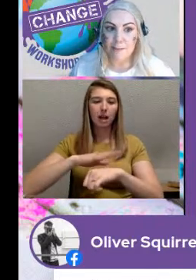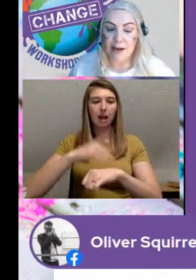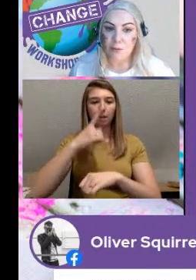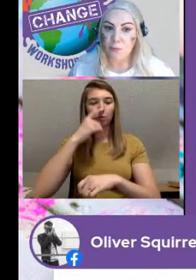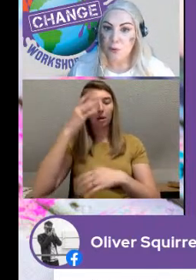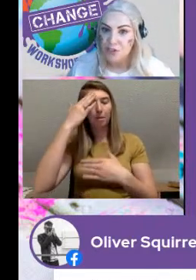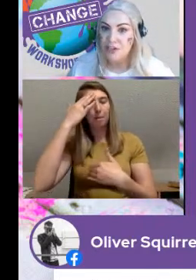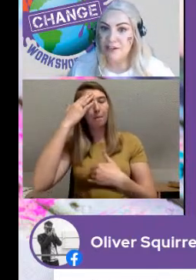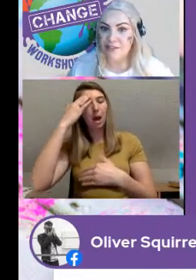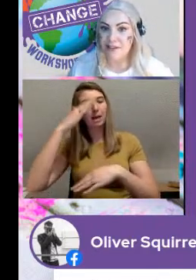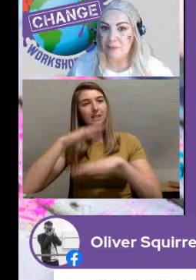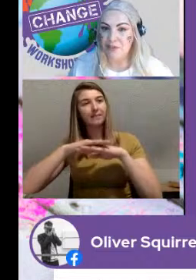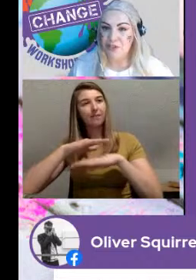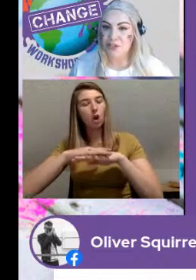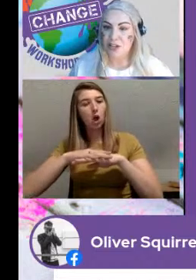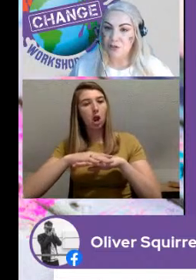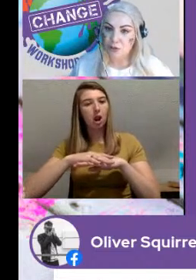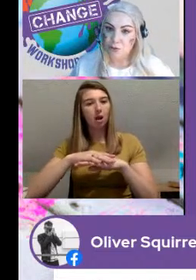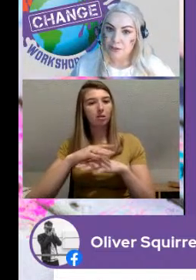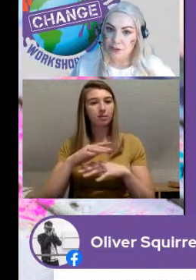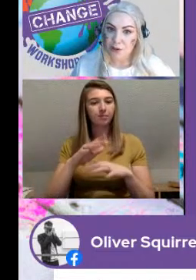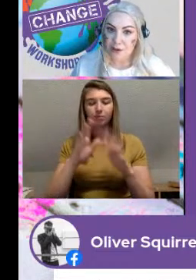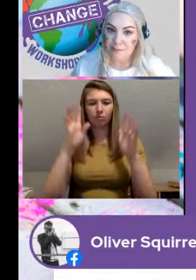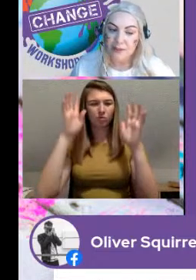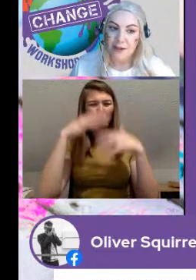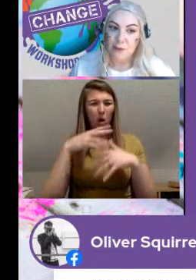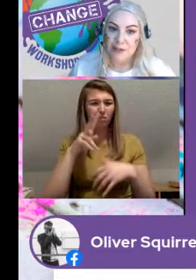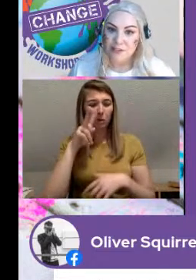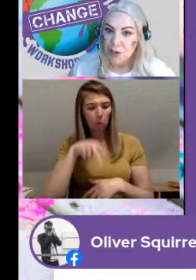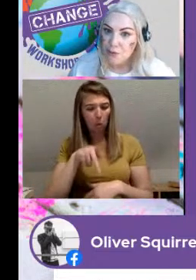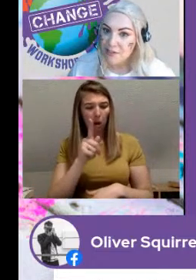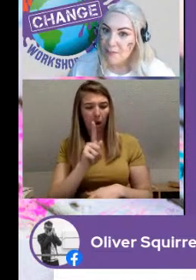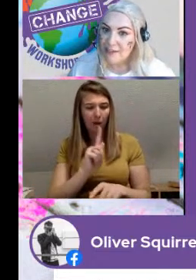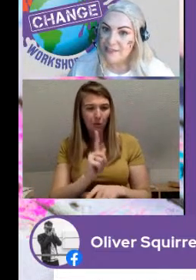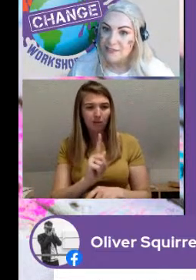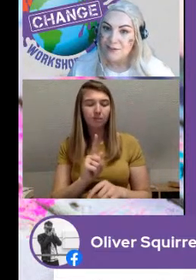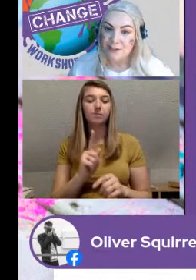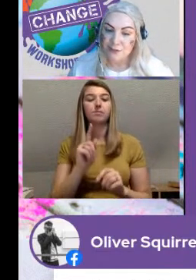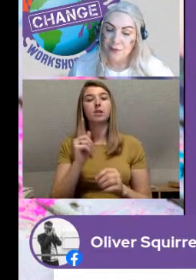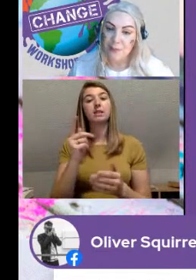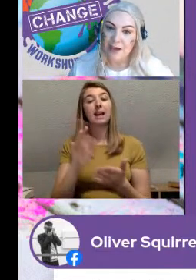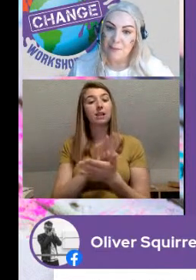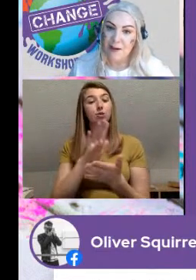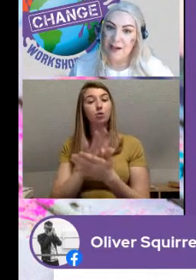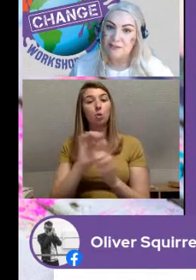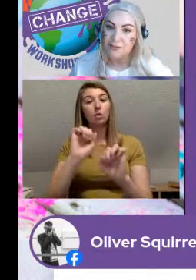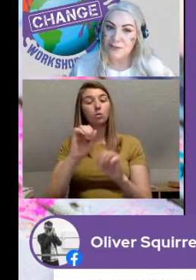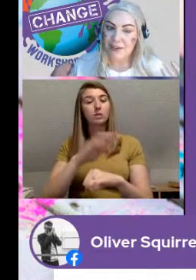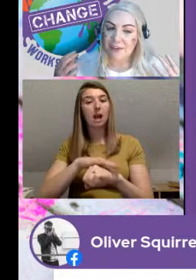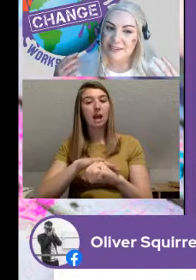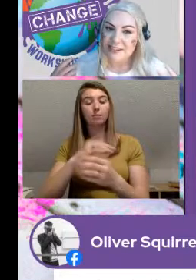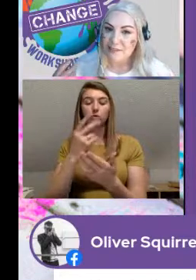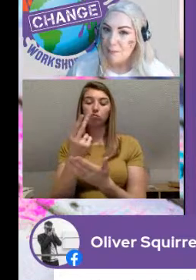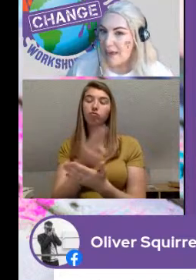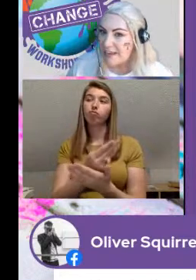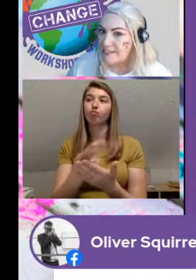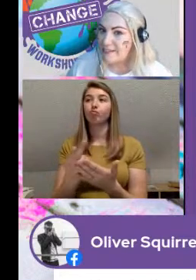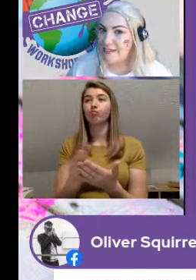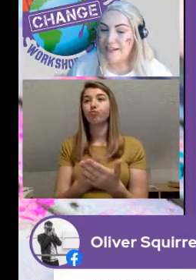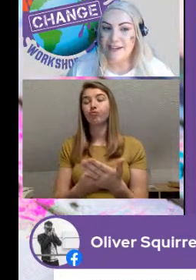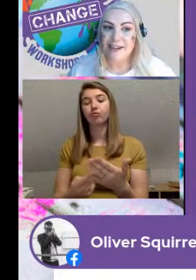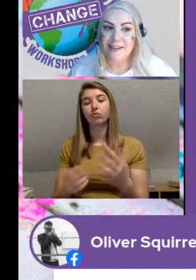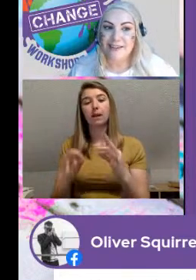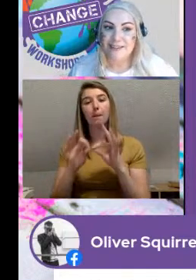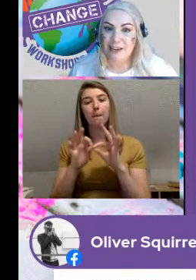worry about what it looks like, but just to enjoy the time where you're just holding the pencil and you've got the paper and you've just got that kind of sense of